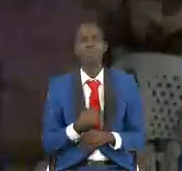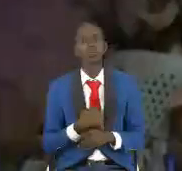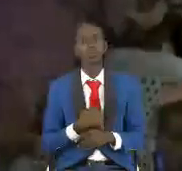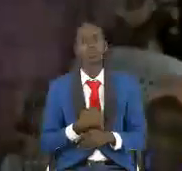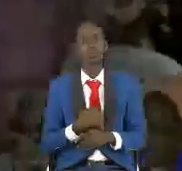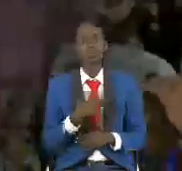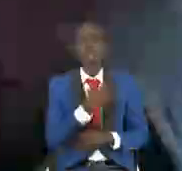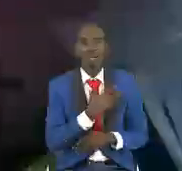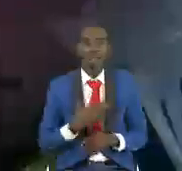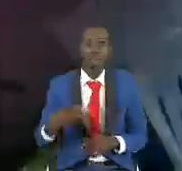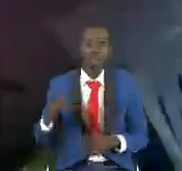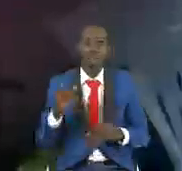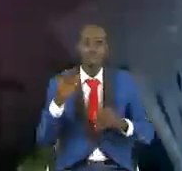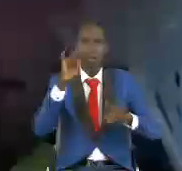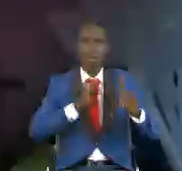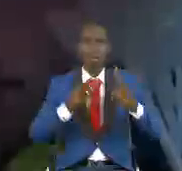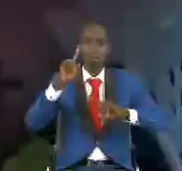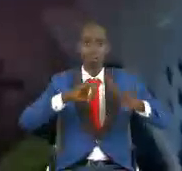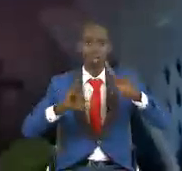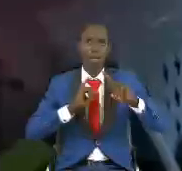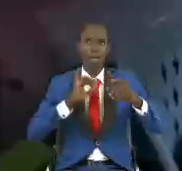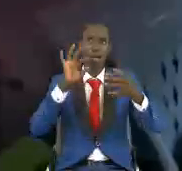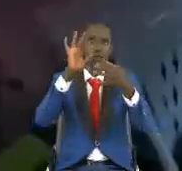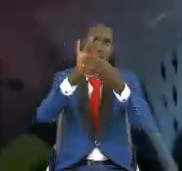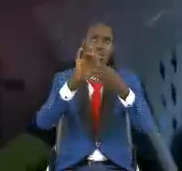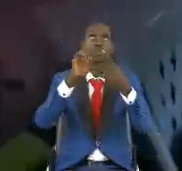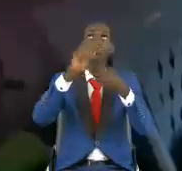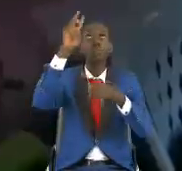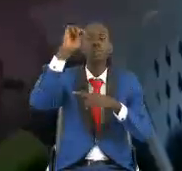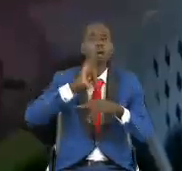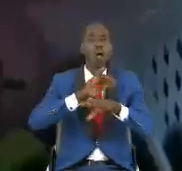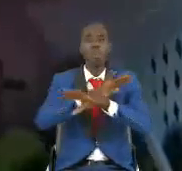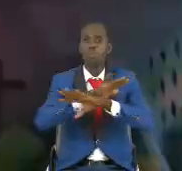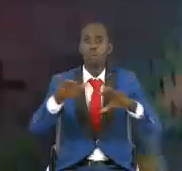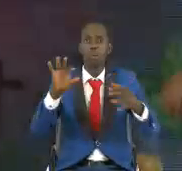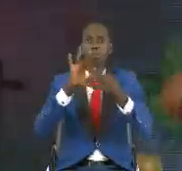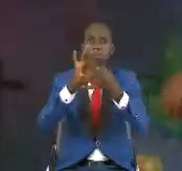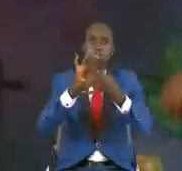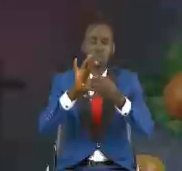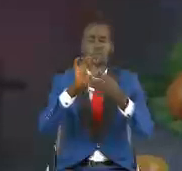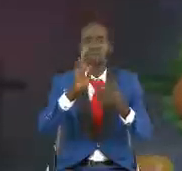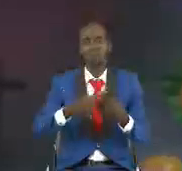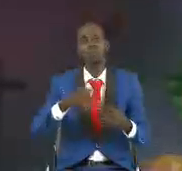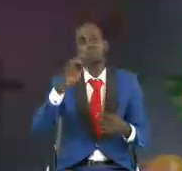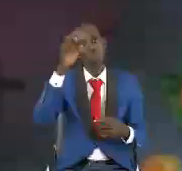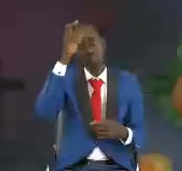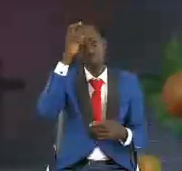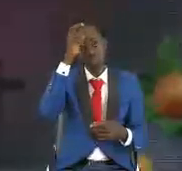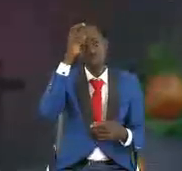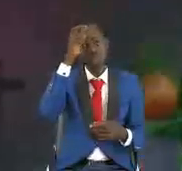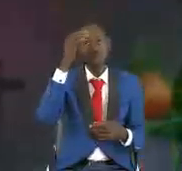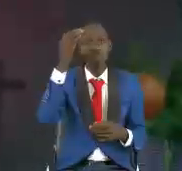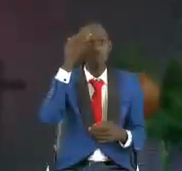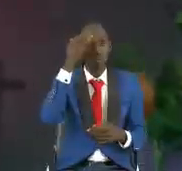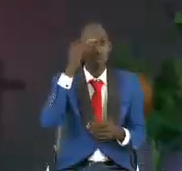to him. I don't belong to Satan. And you know what Satan has done? He came to steal